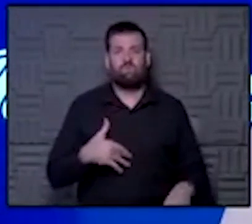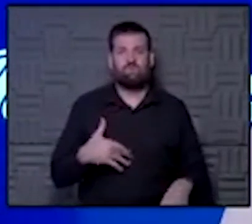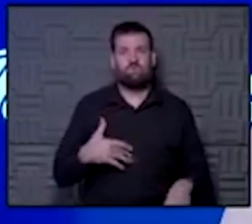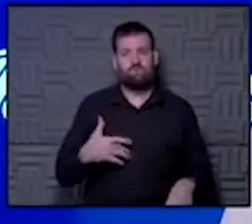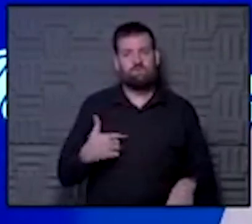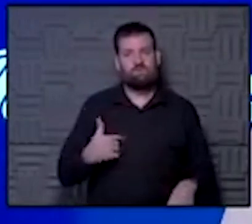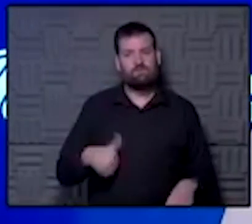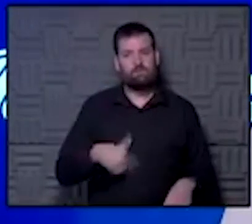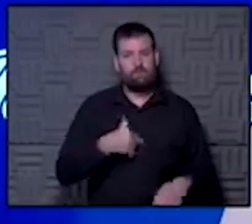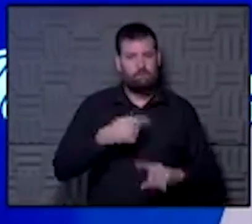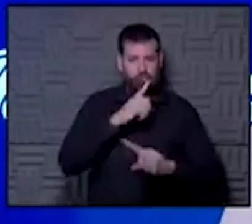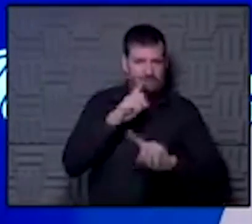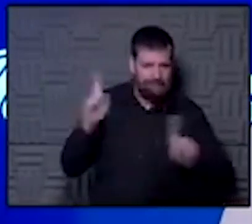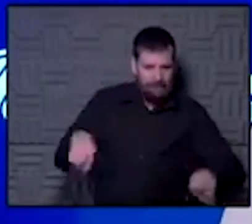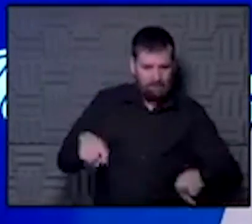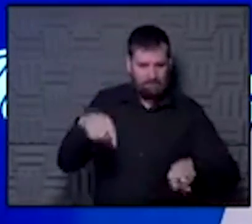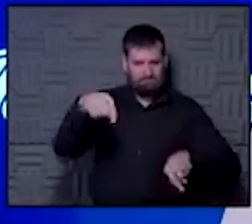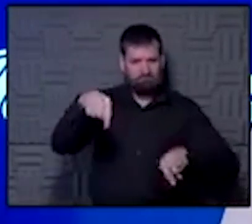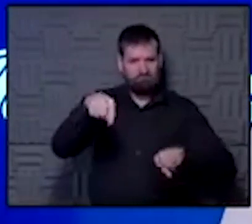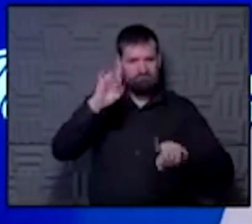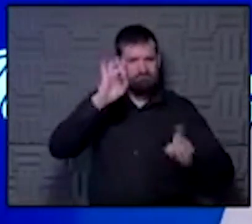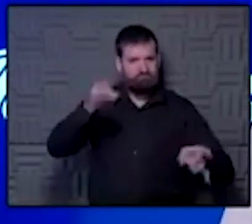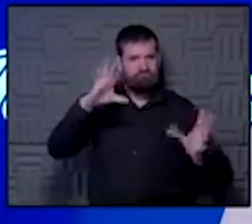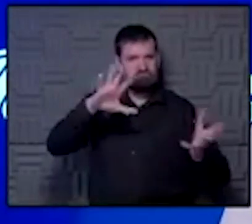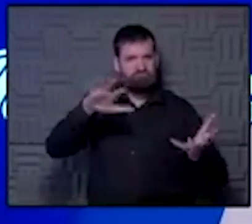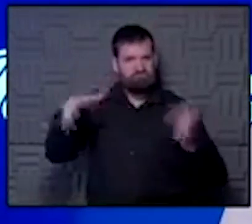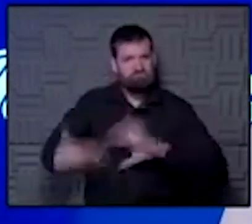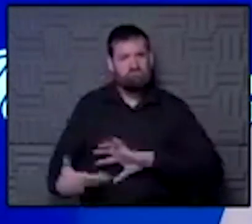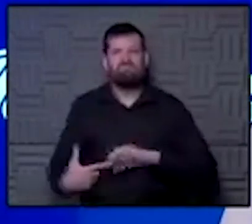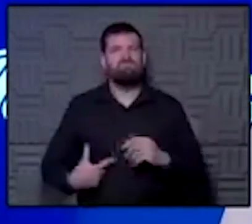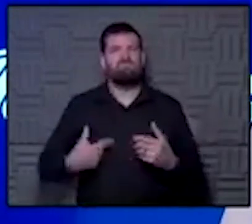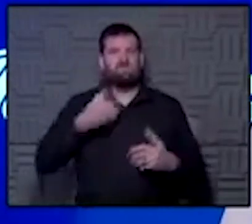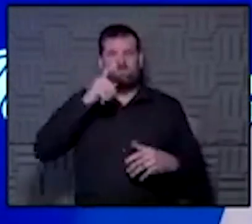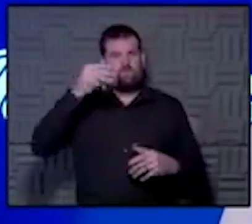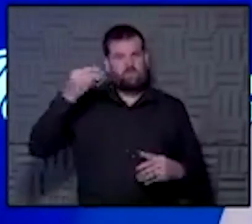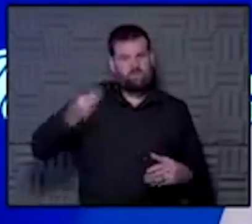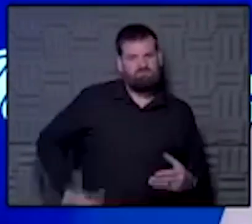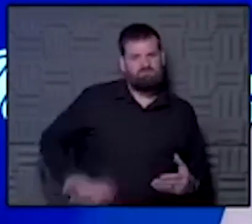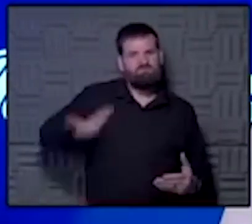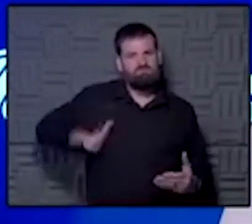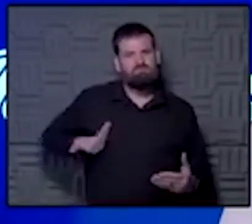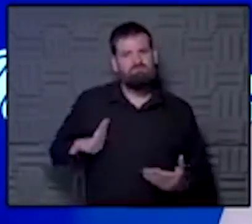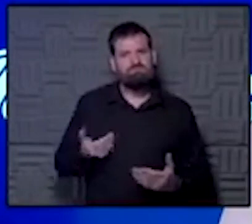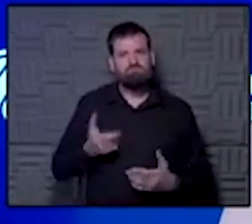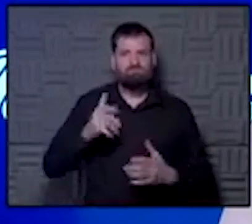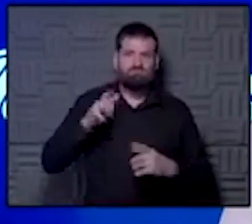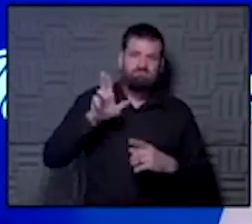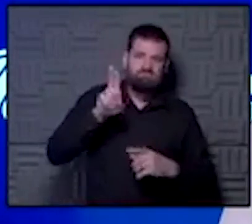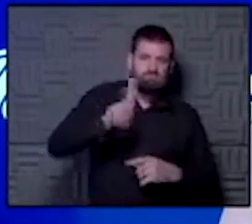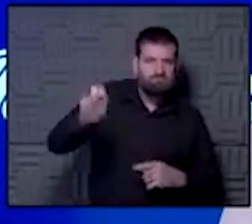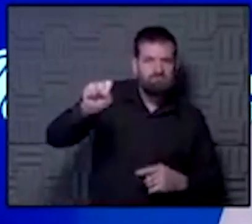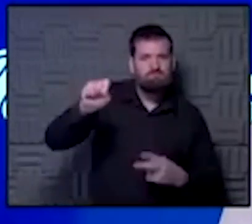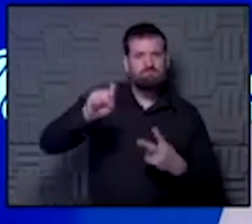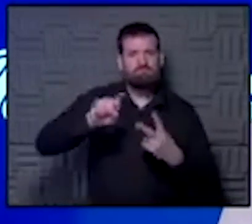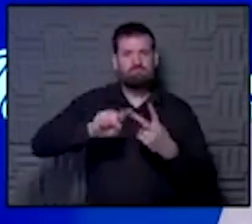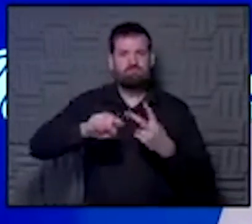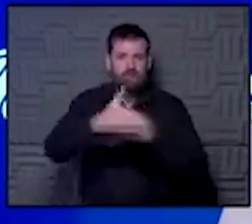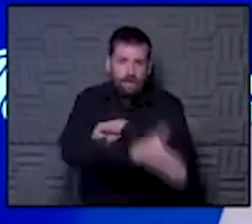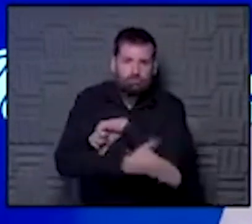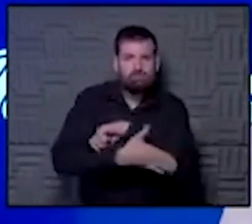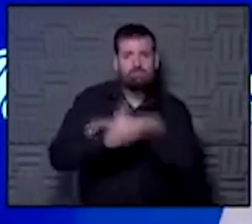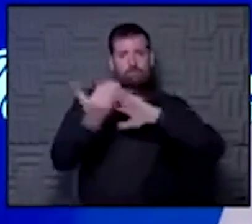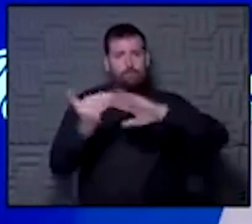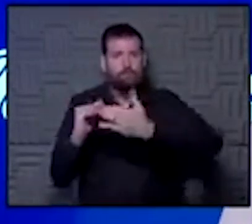we react to this crisis tells the story of who we are as a person and as a country and as a